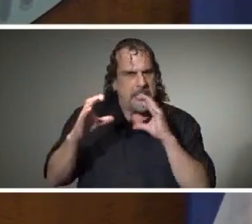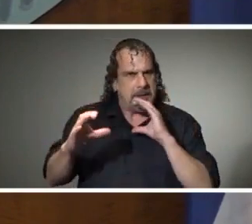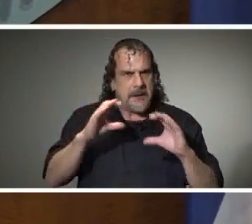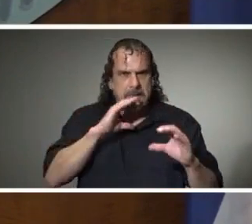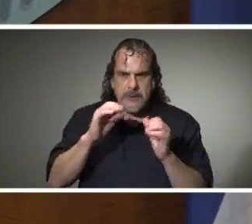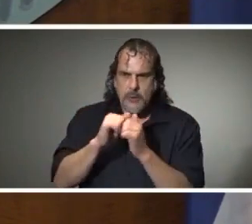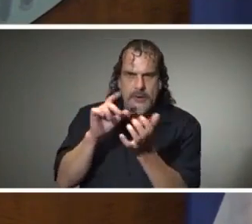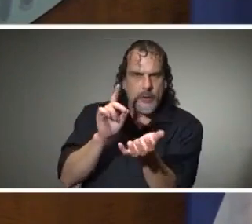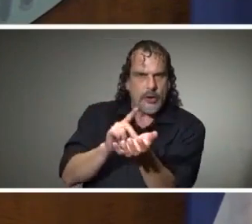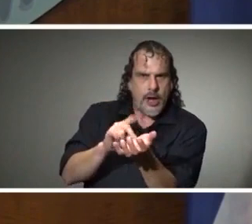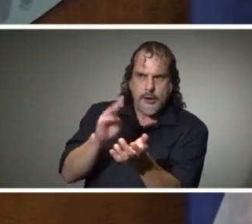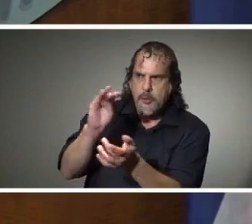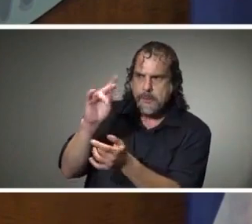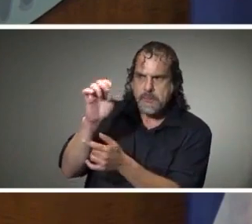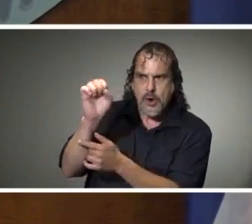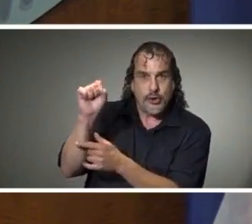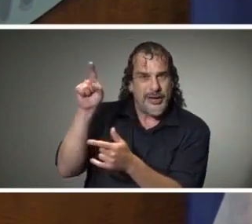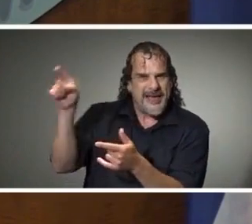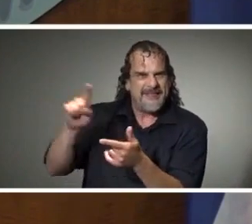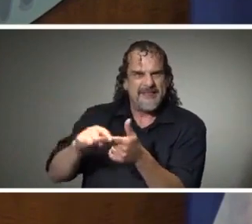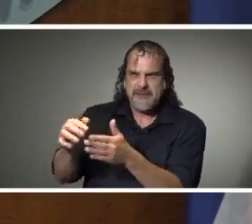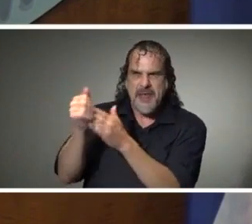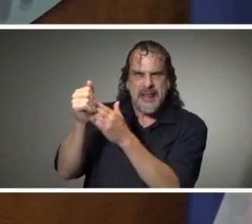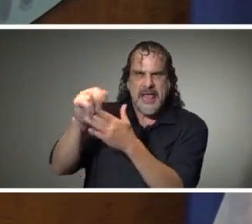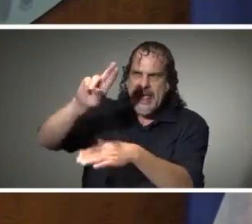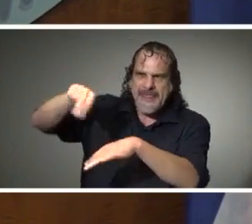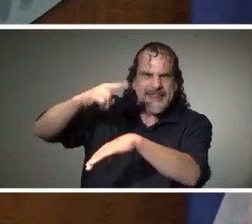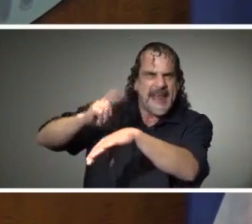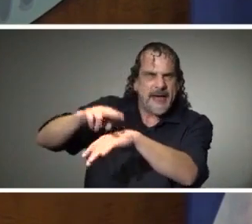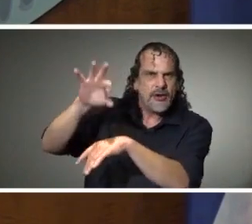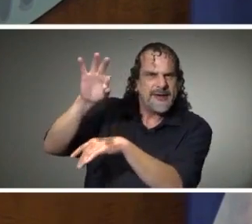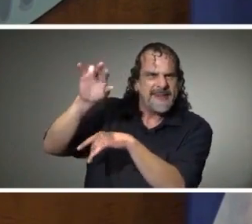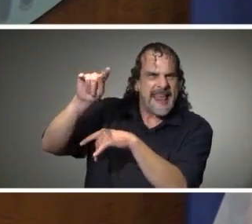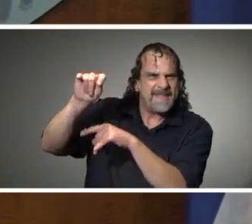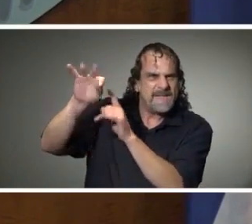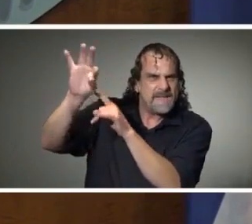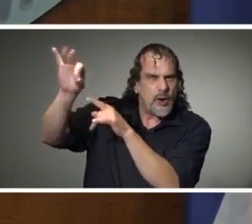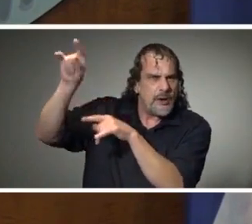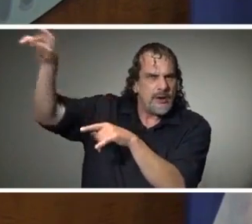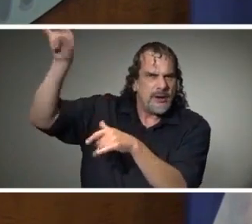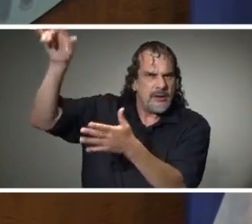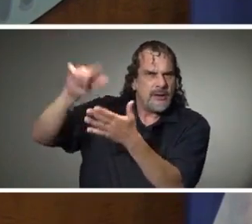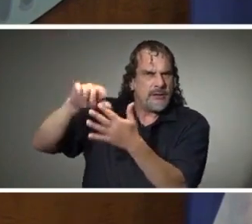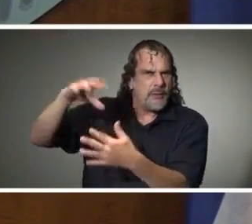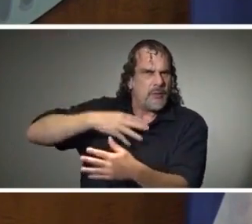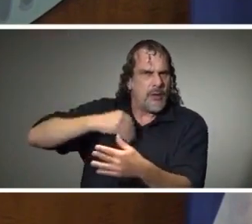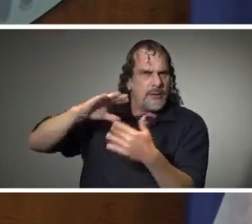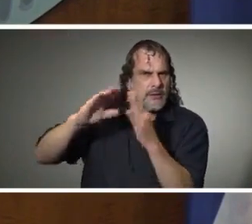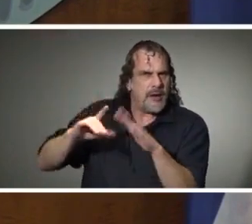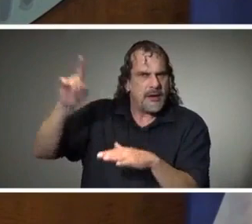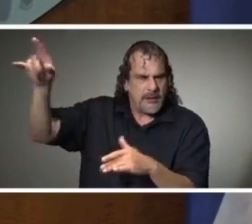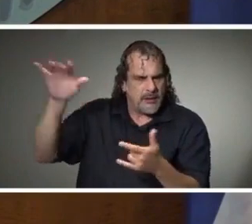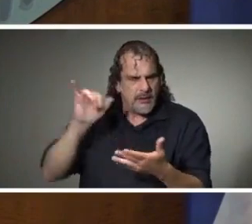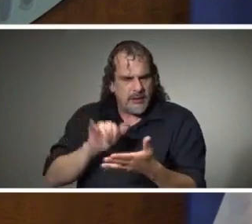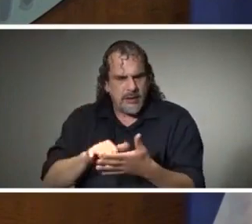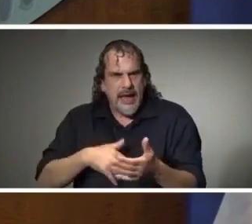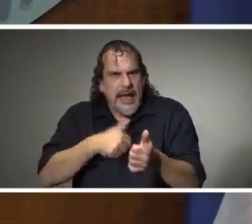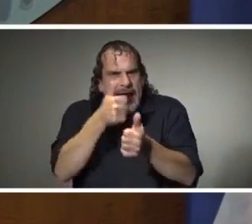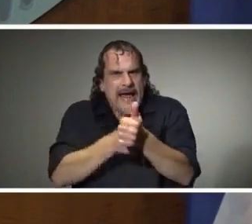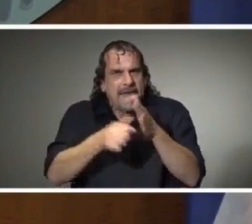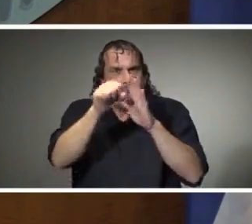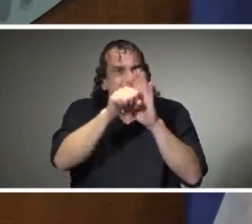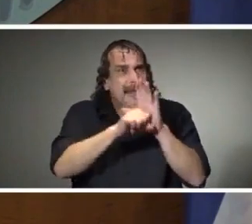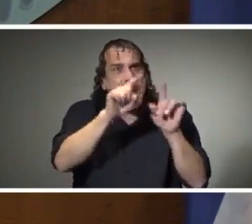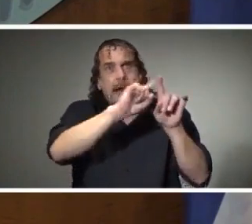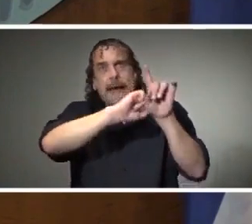the coronavirus task force leader, and there is a recognition that every state is different. Every state's